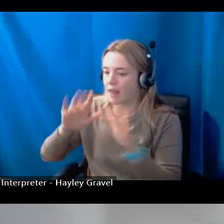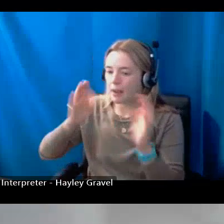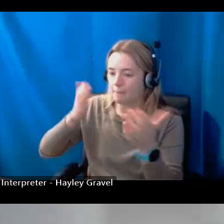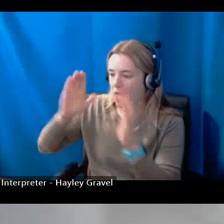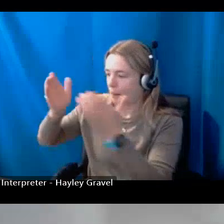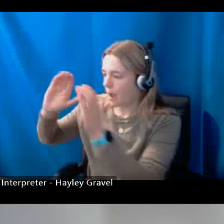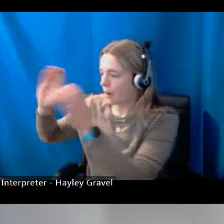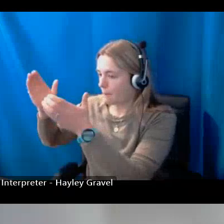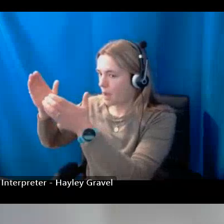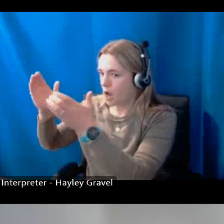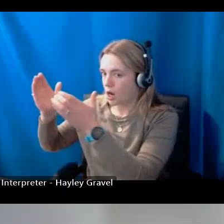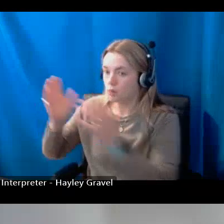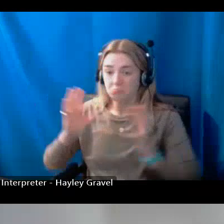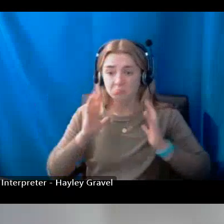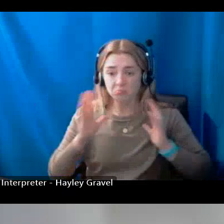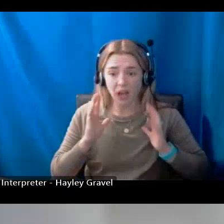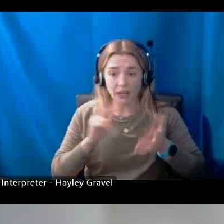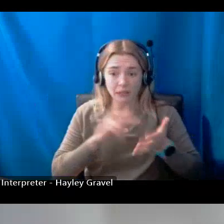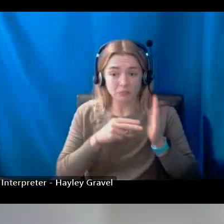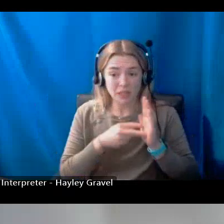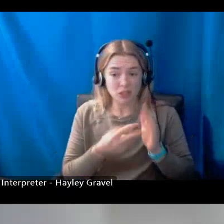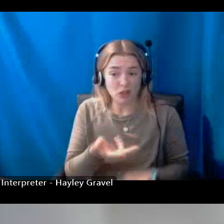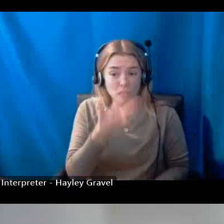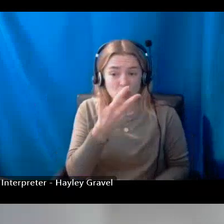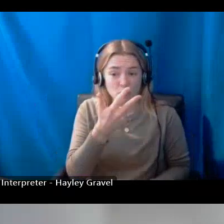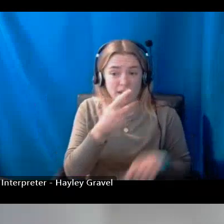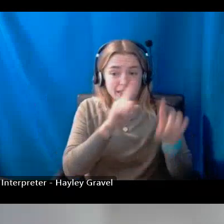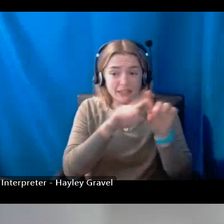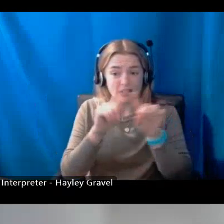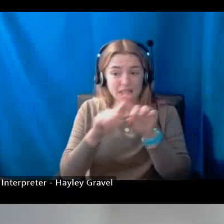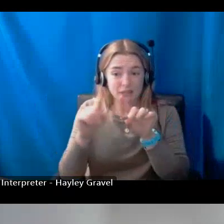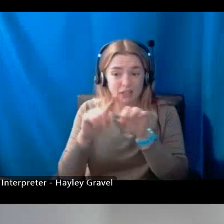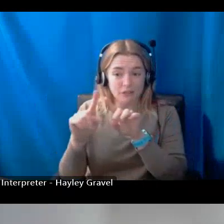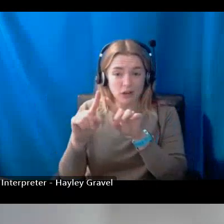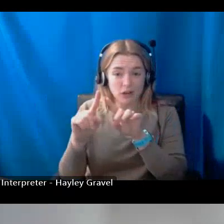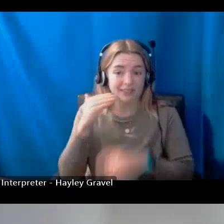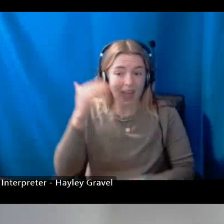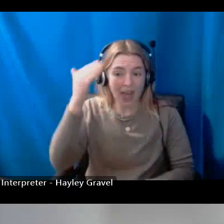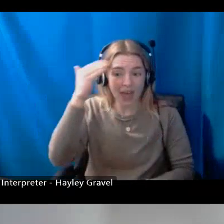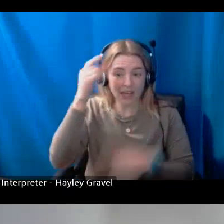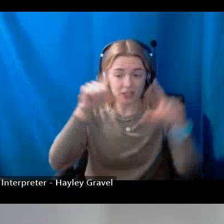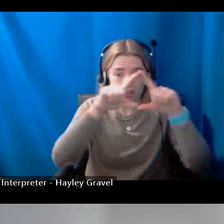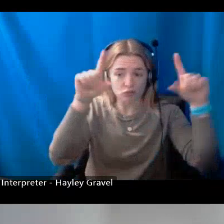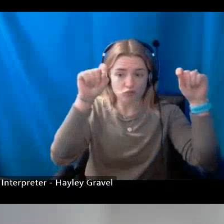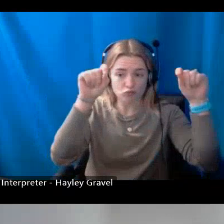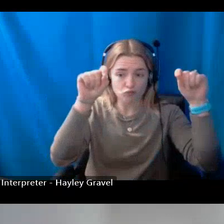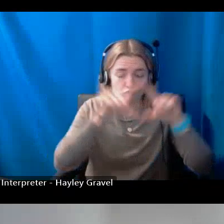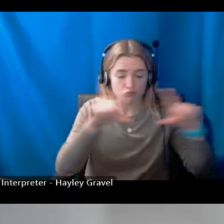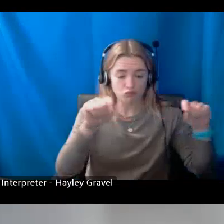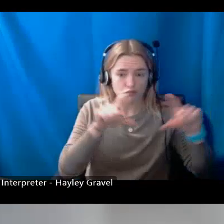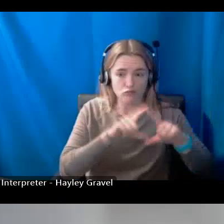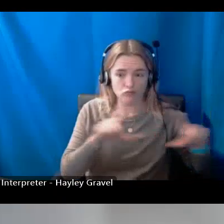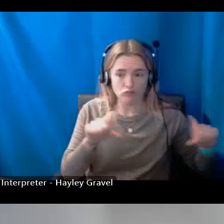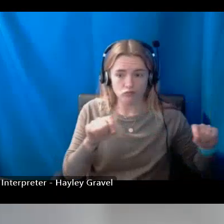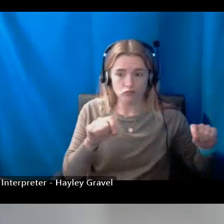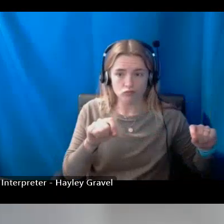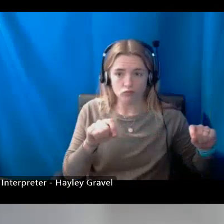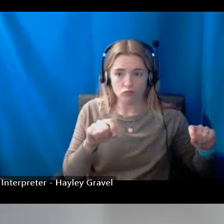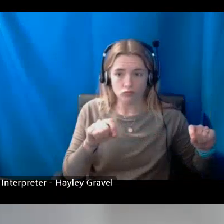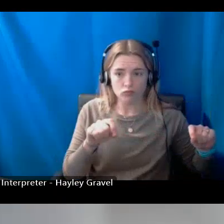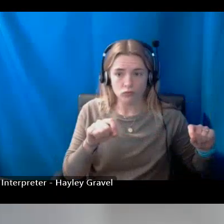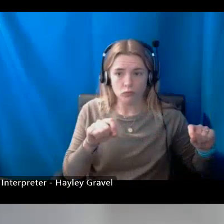So you may have three different headings. Okay. And if you have three different headings, then those interviews will go into one of those headings.